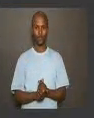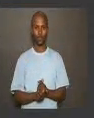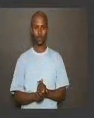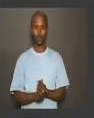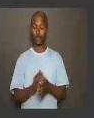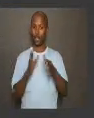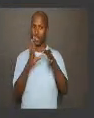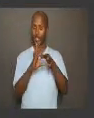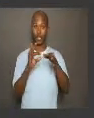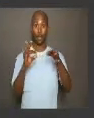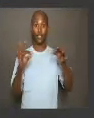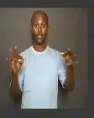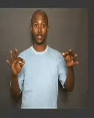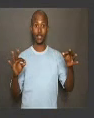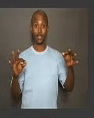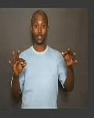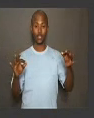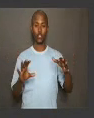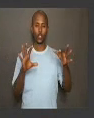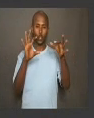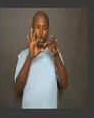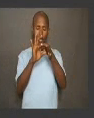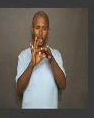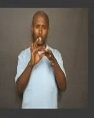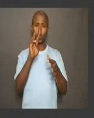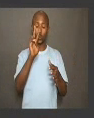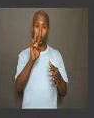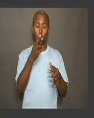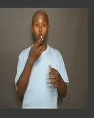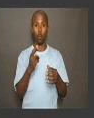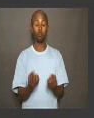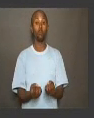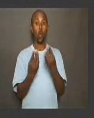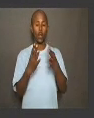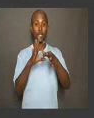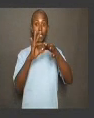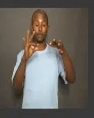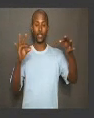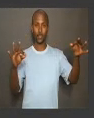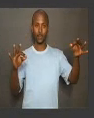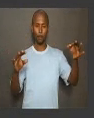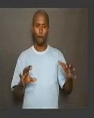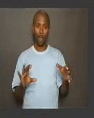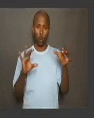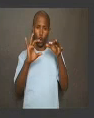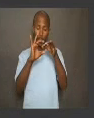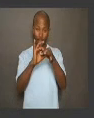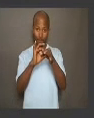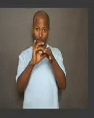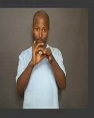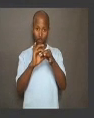A statement formed by joining two or more statements by a connective